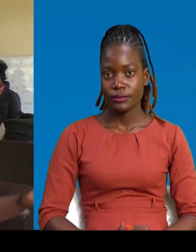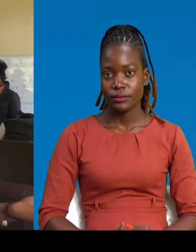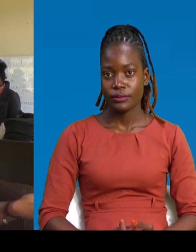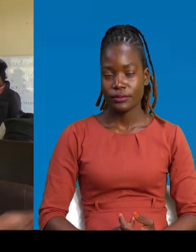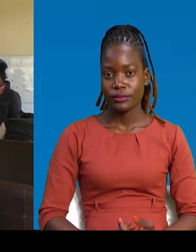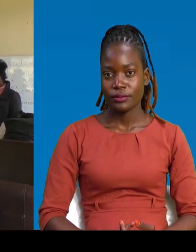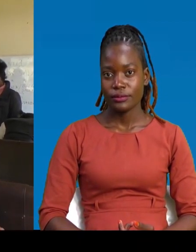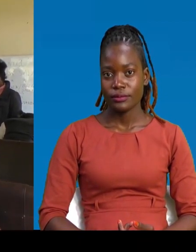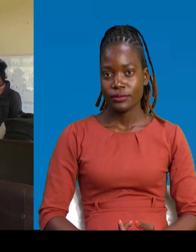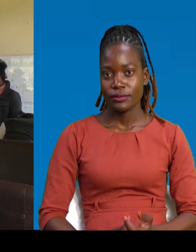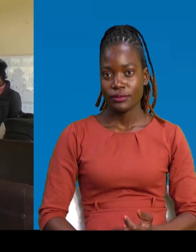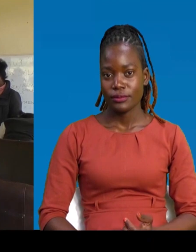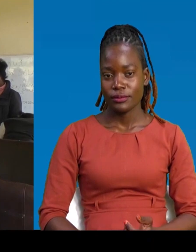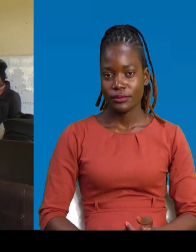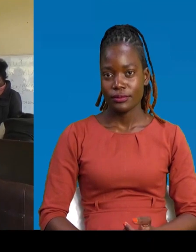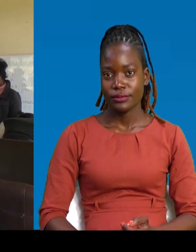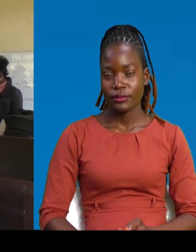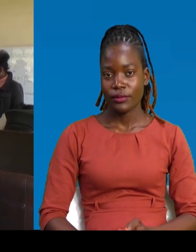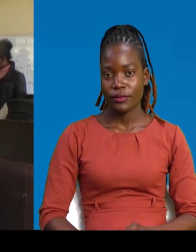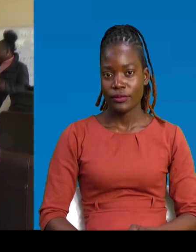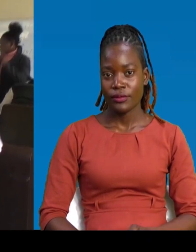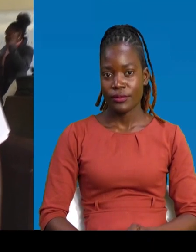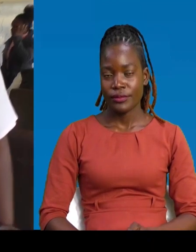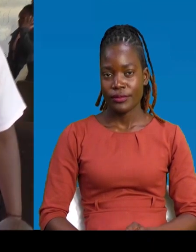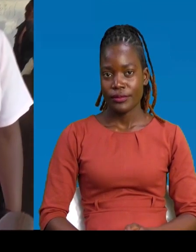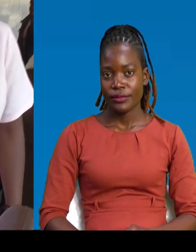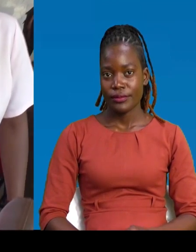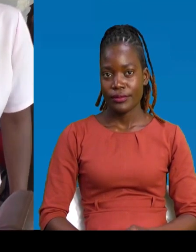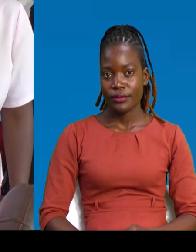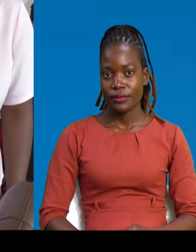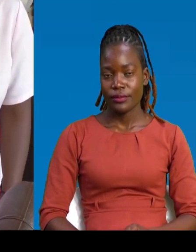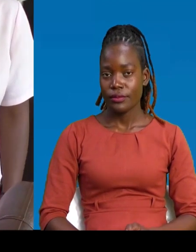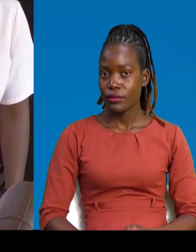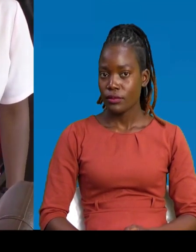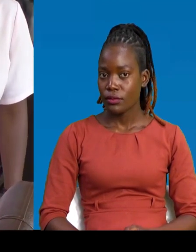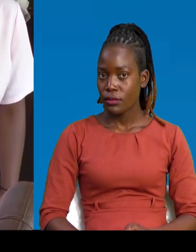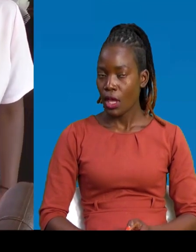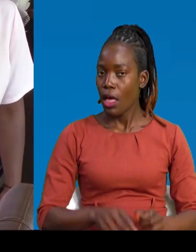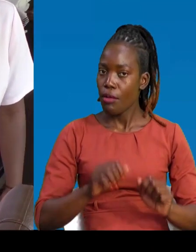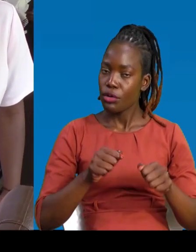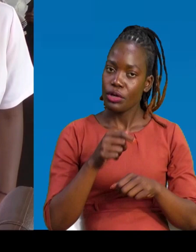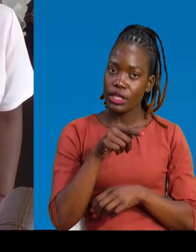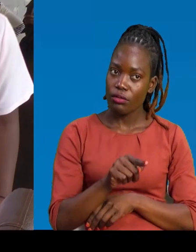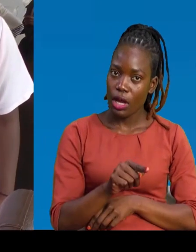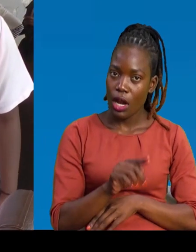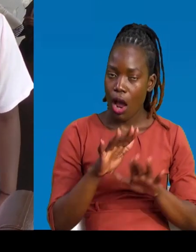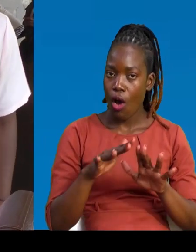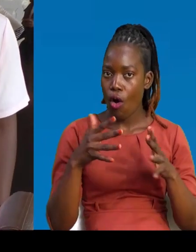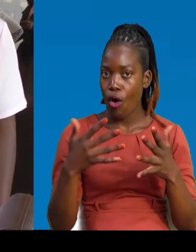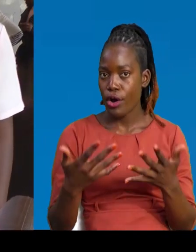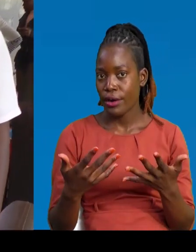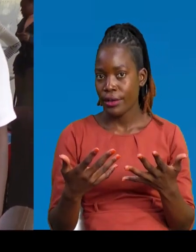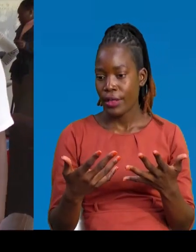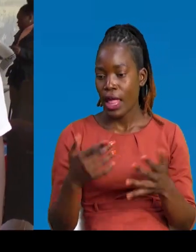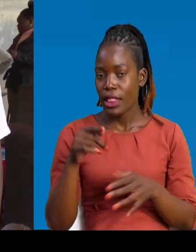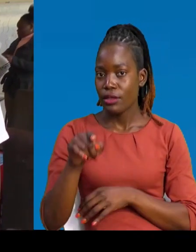is broader. So this is for red wine. It could be either this one or